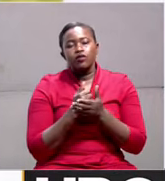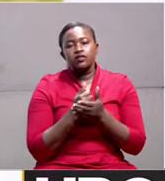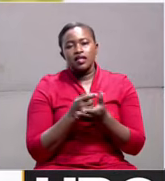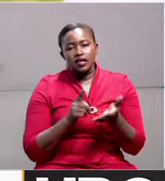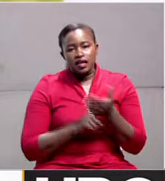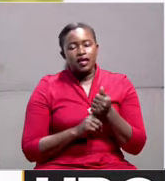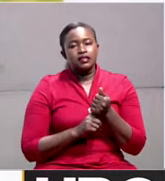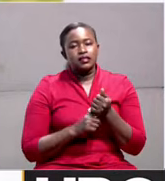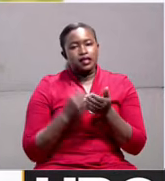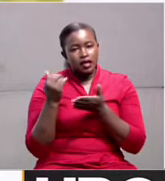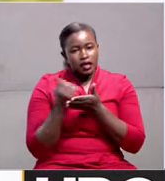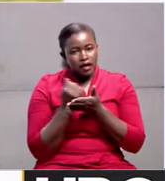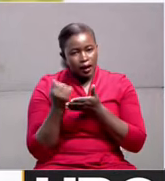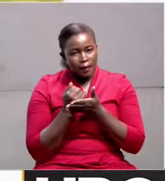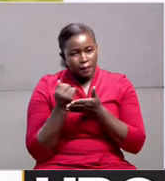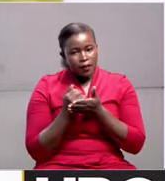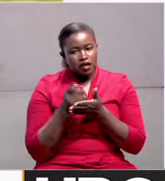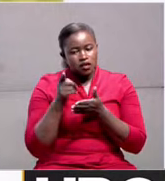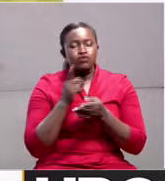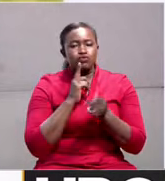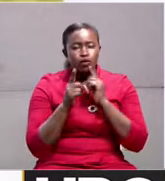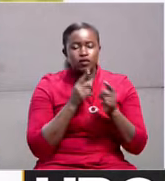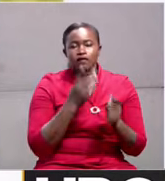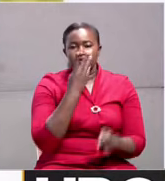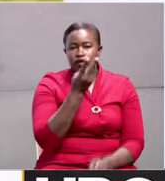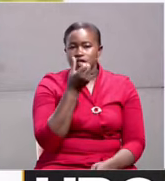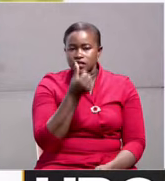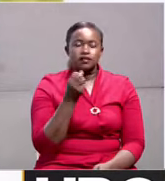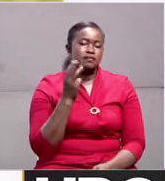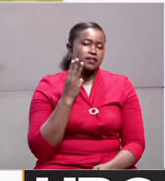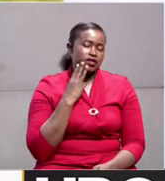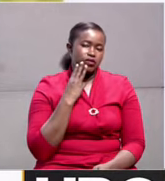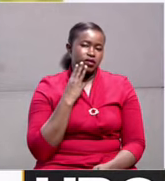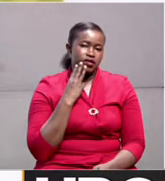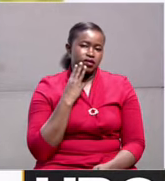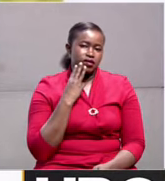that income. I think this one talked of 46 million.